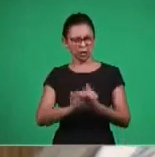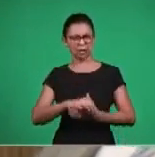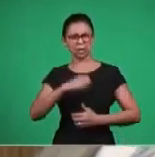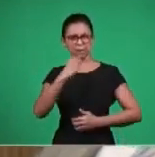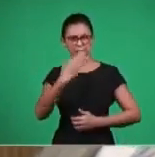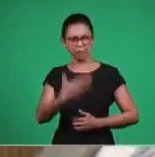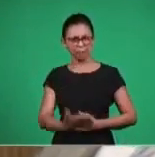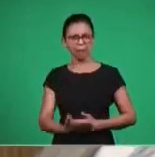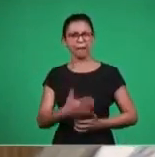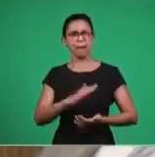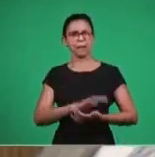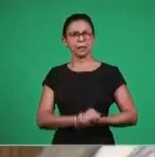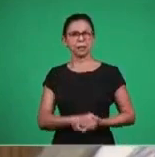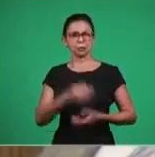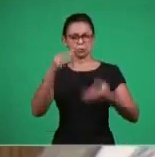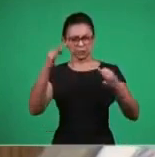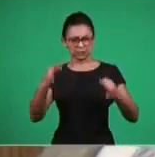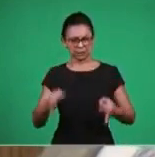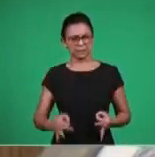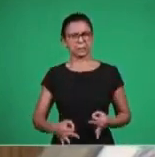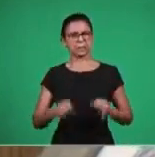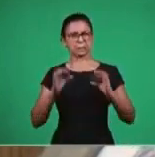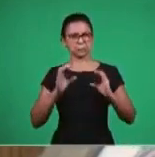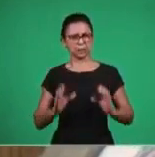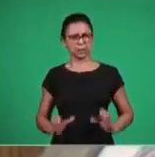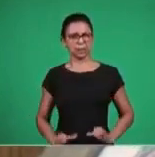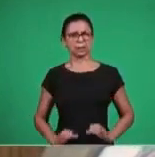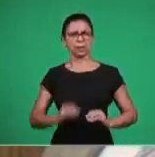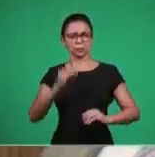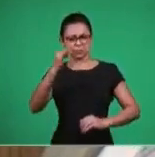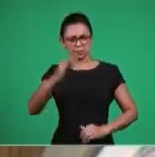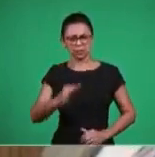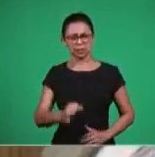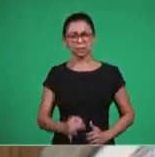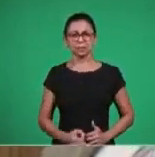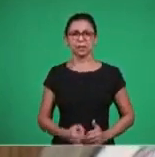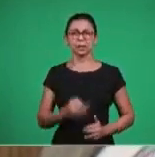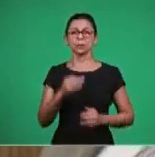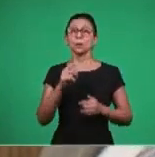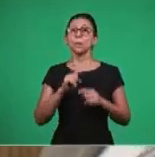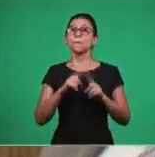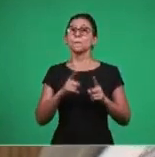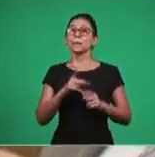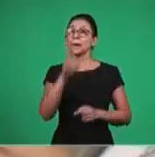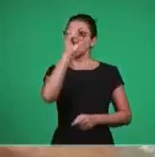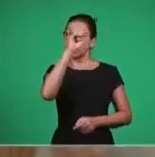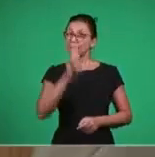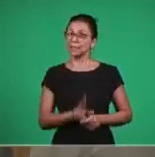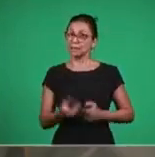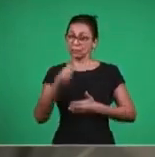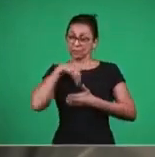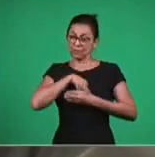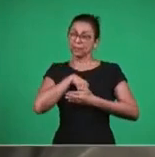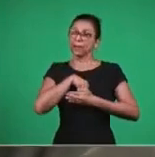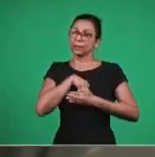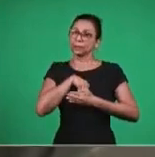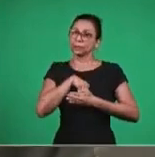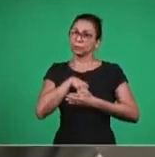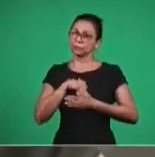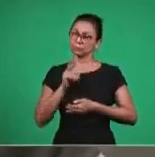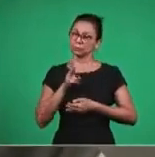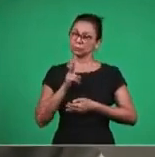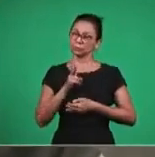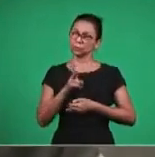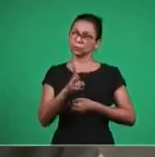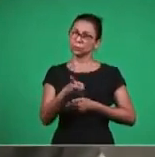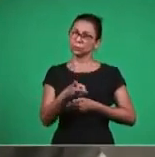very well married. I don't do this, I don't do that. But human reason, you have not burned the